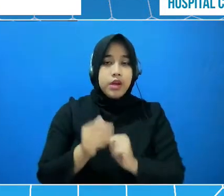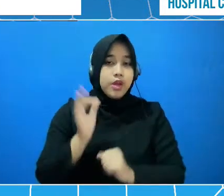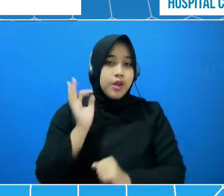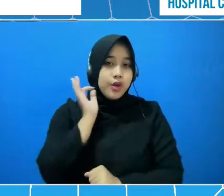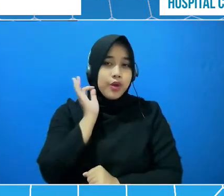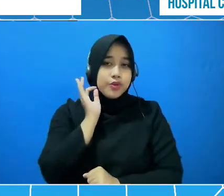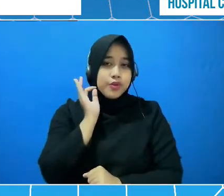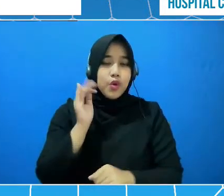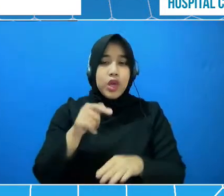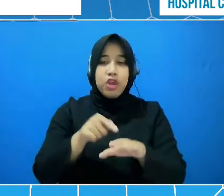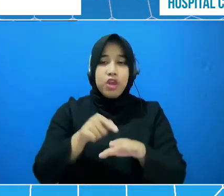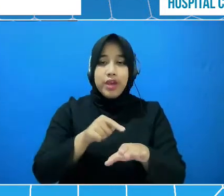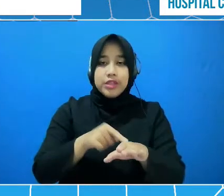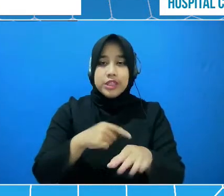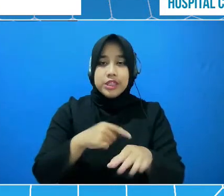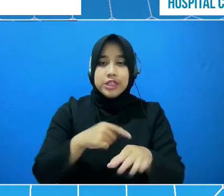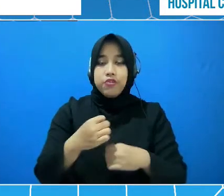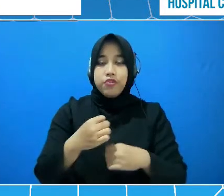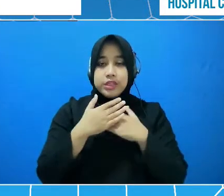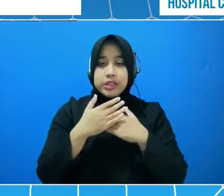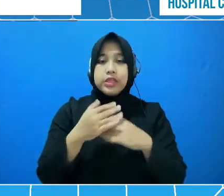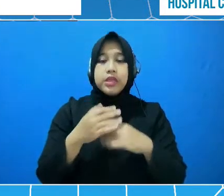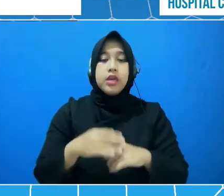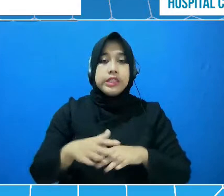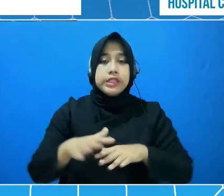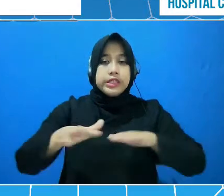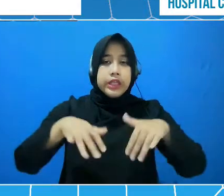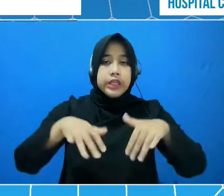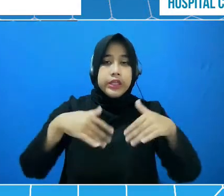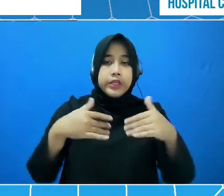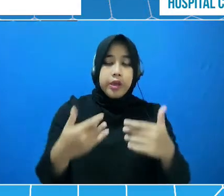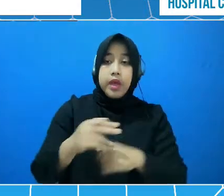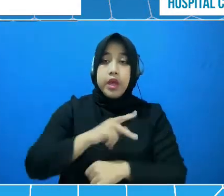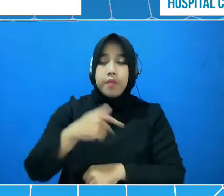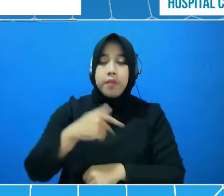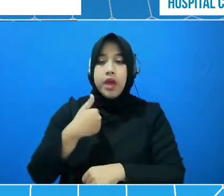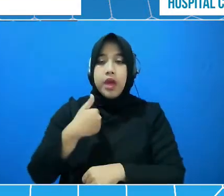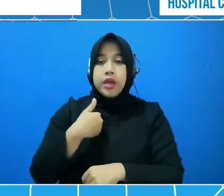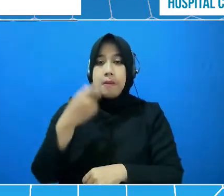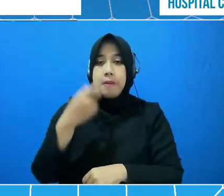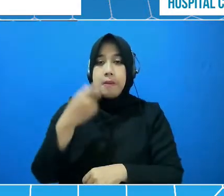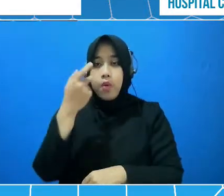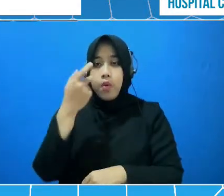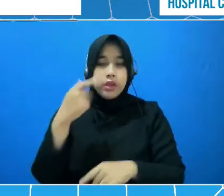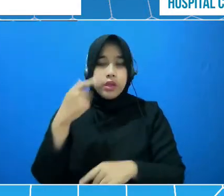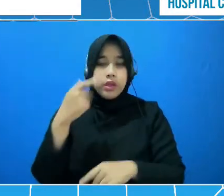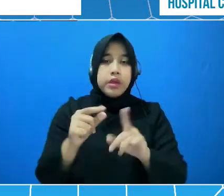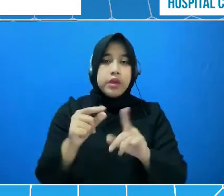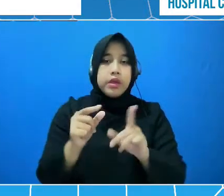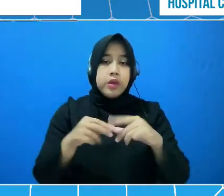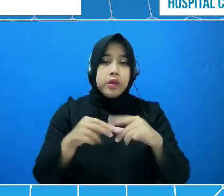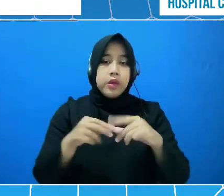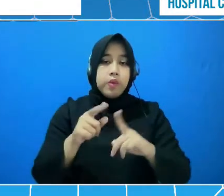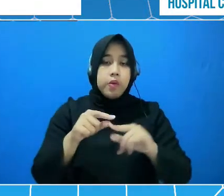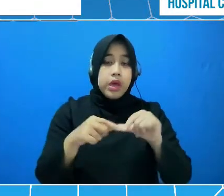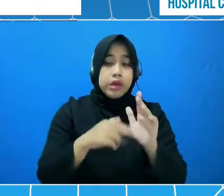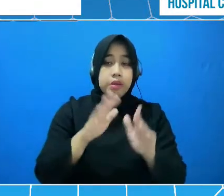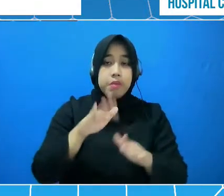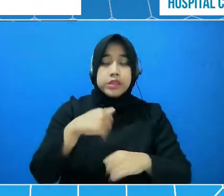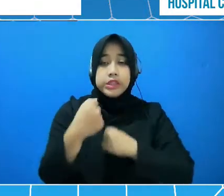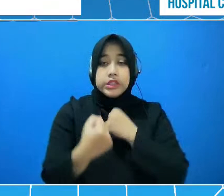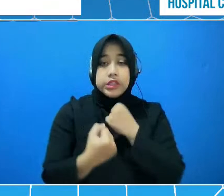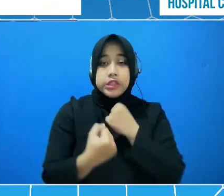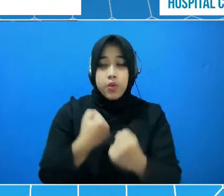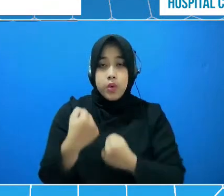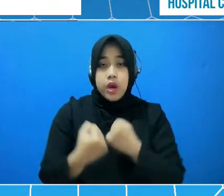is basically we do have the treatment for them still ongoing. And if the public hospital were not able to